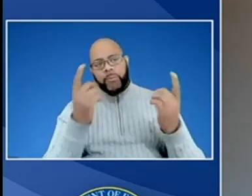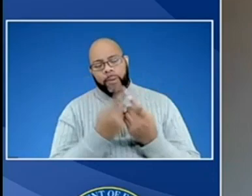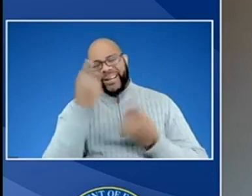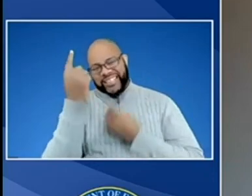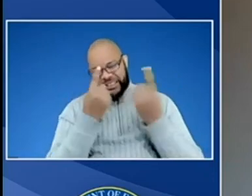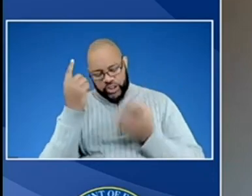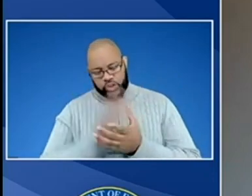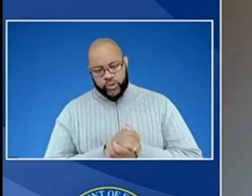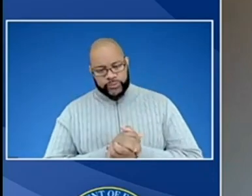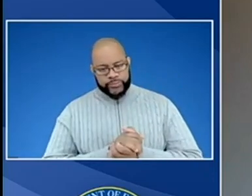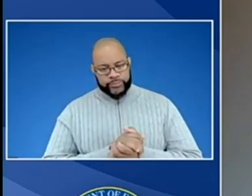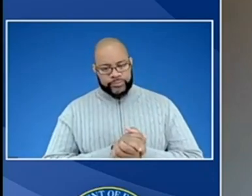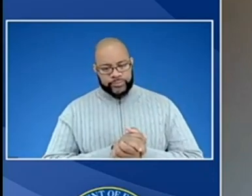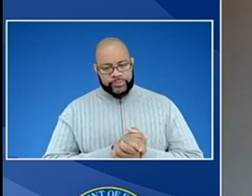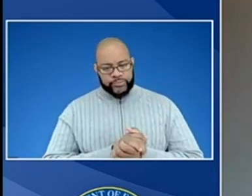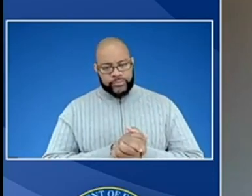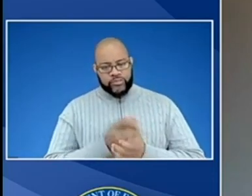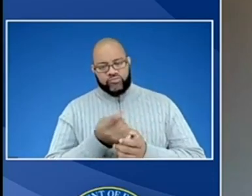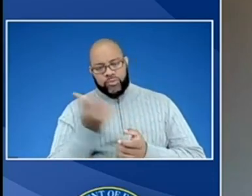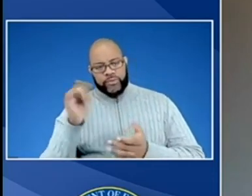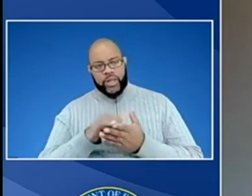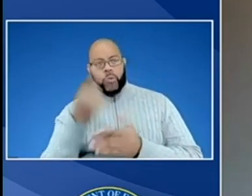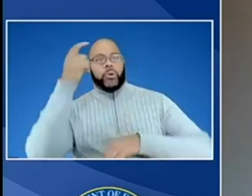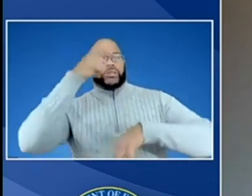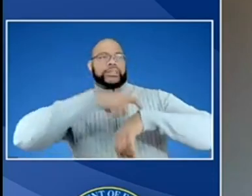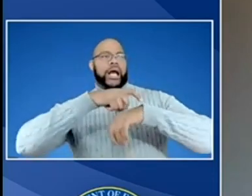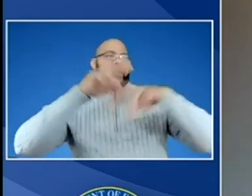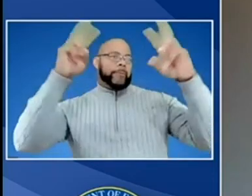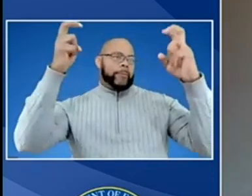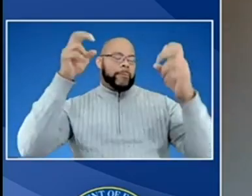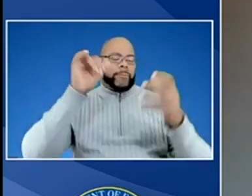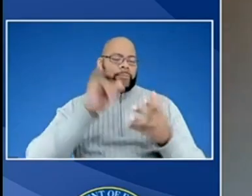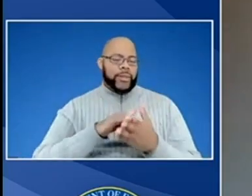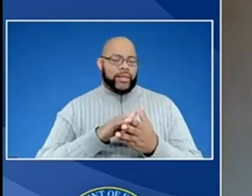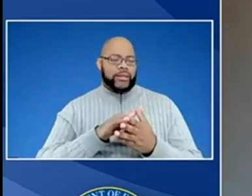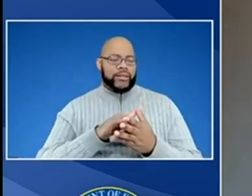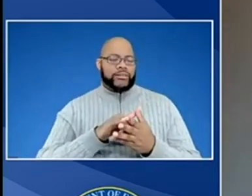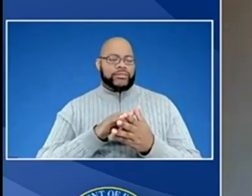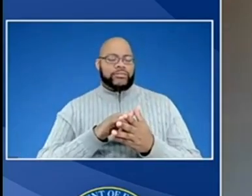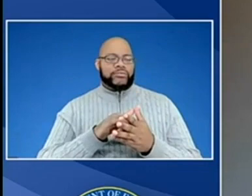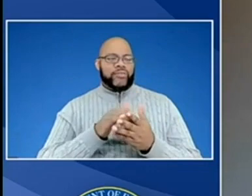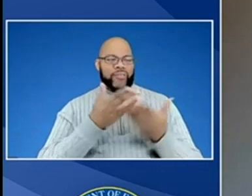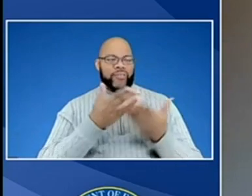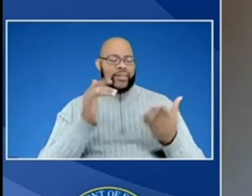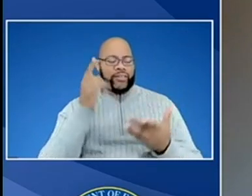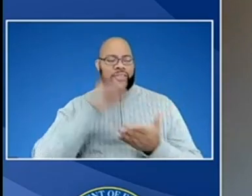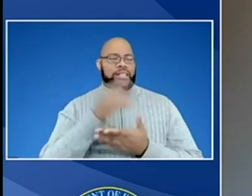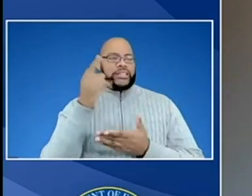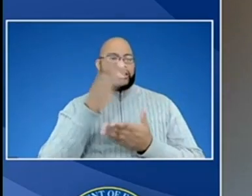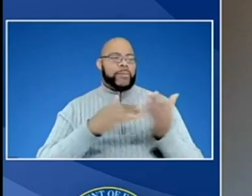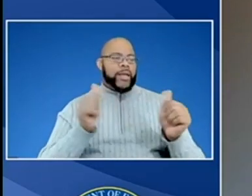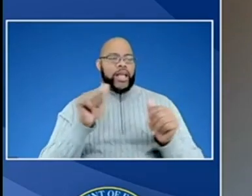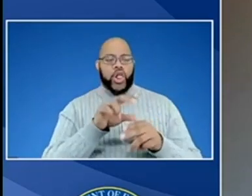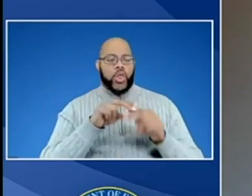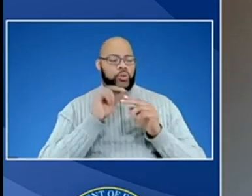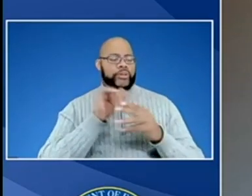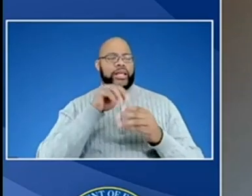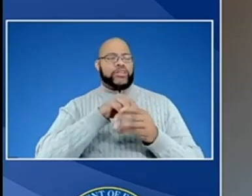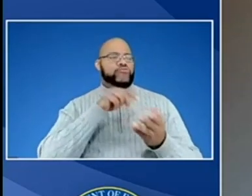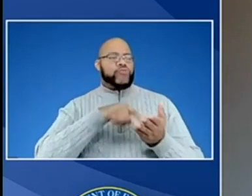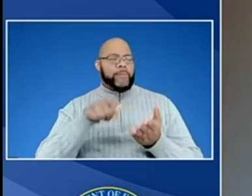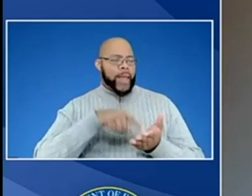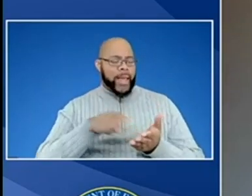consider kind of taking off that one-time cap. I think that this is something that any loans that have been in repayment